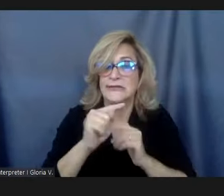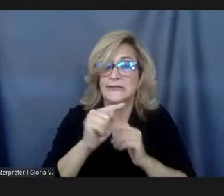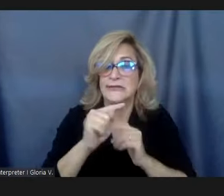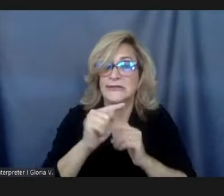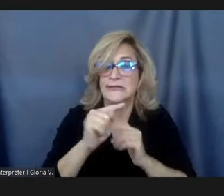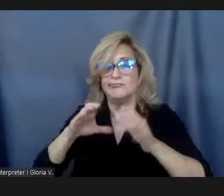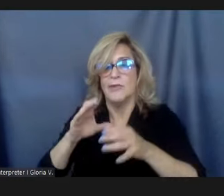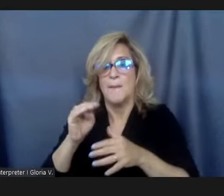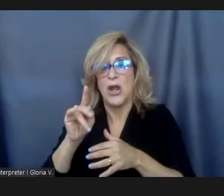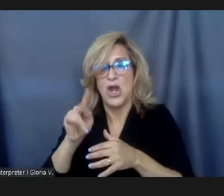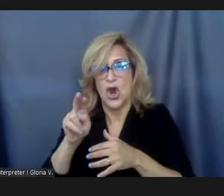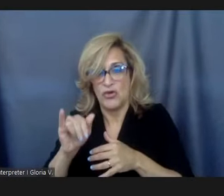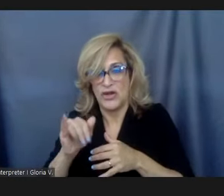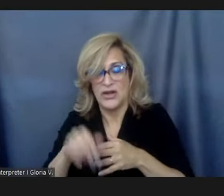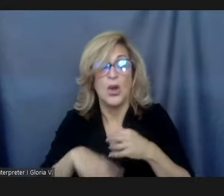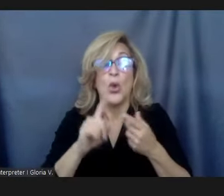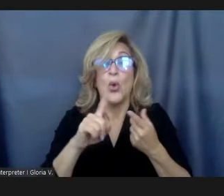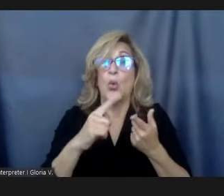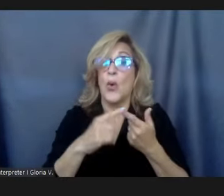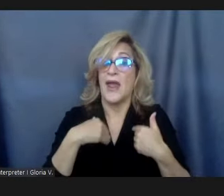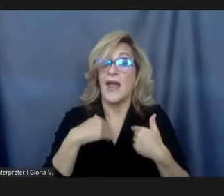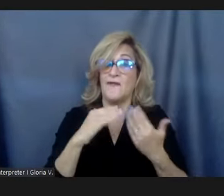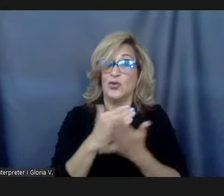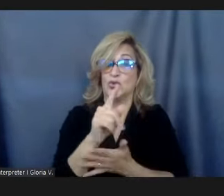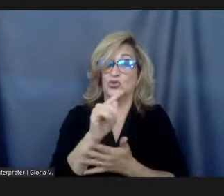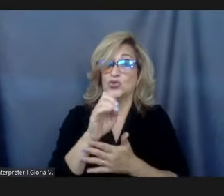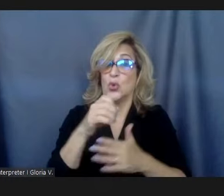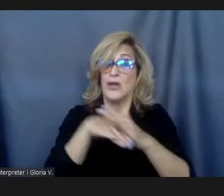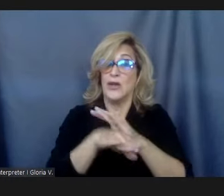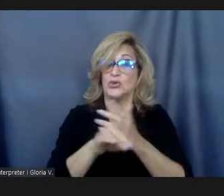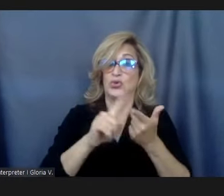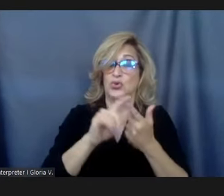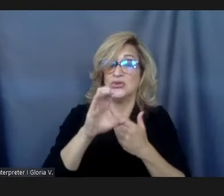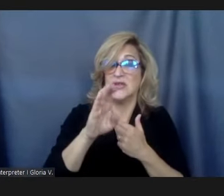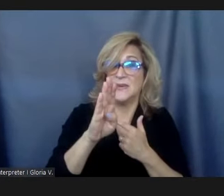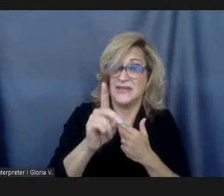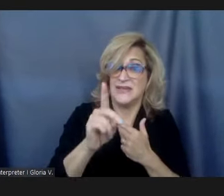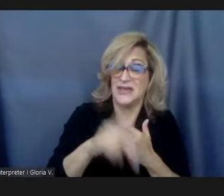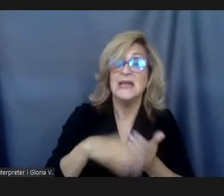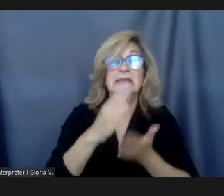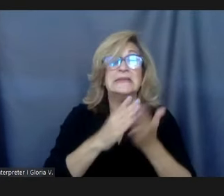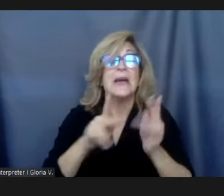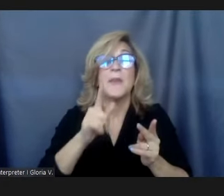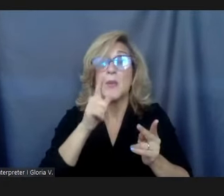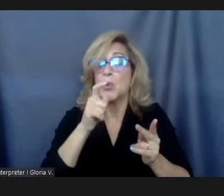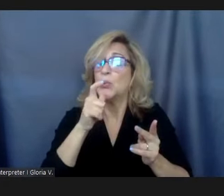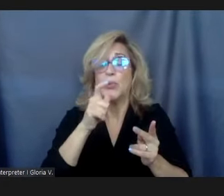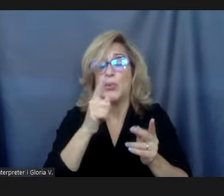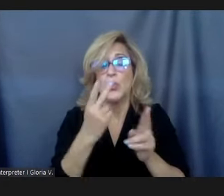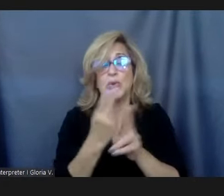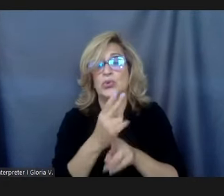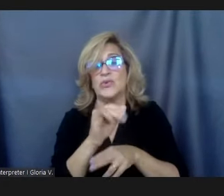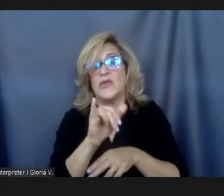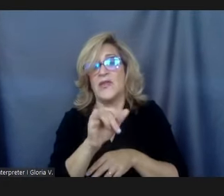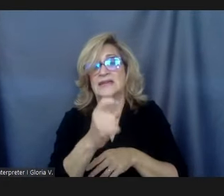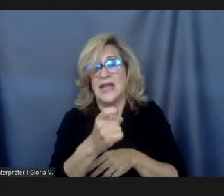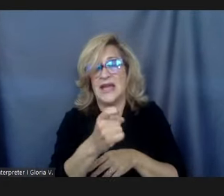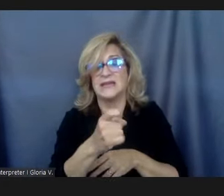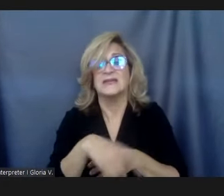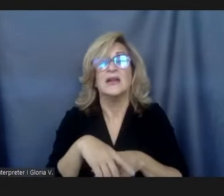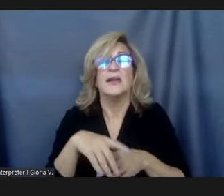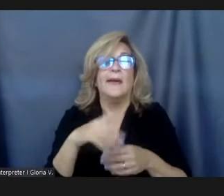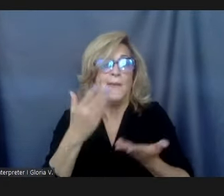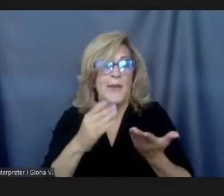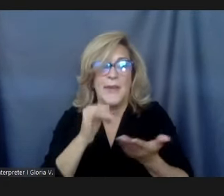Once there is a new toll for entering the Manhattan Central Business District, some passengers may no longer choose to use taxis and for-hire vehicles. We will examine the effect